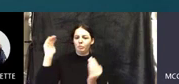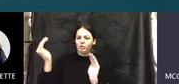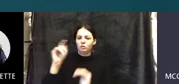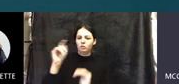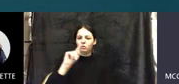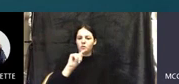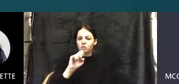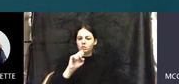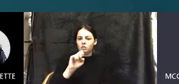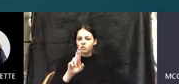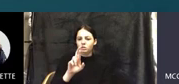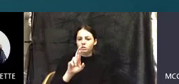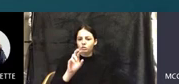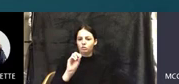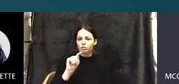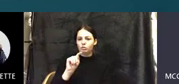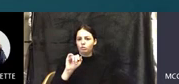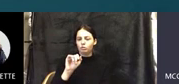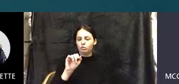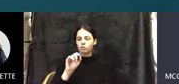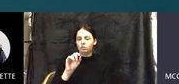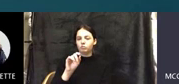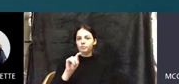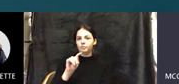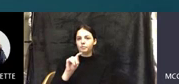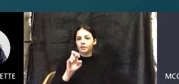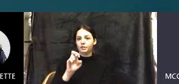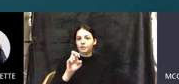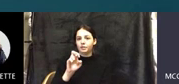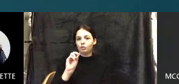Yes. Militia versus gang. Mm-hmm.